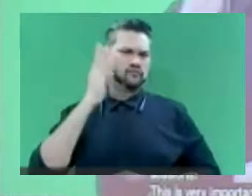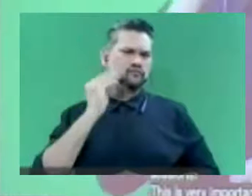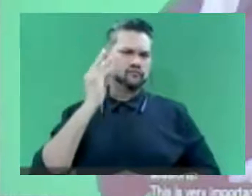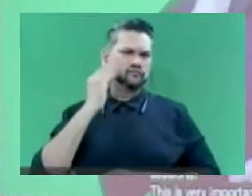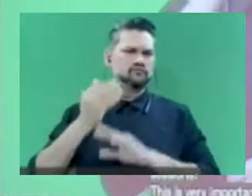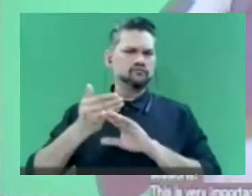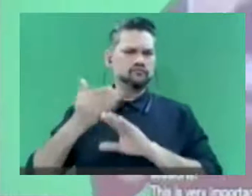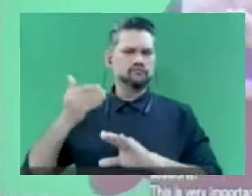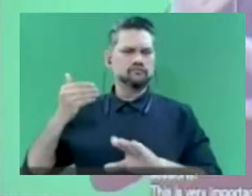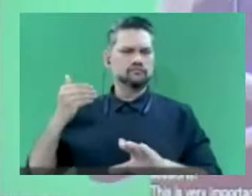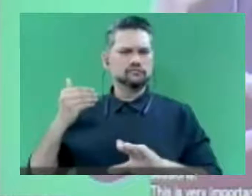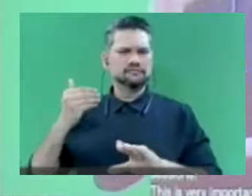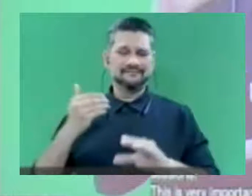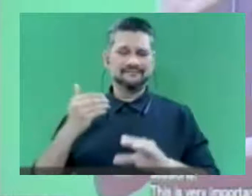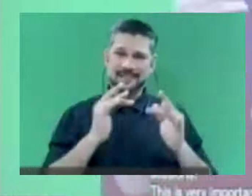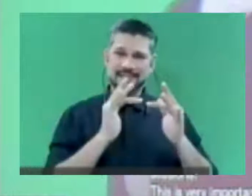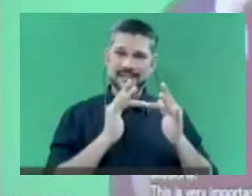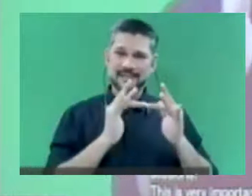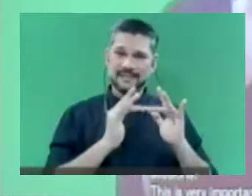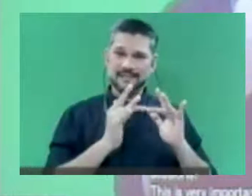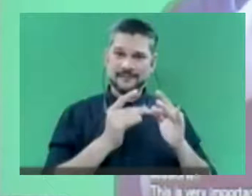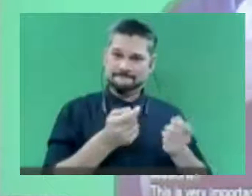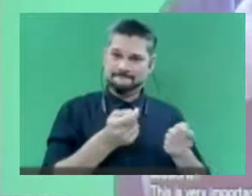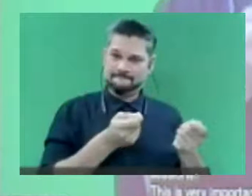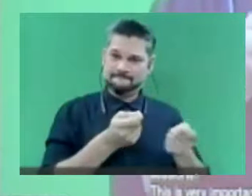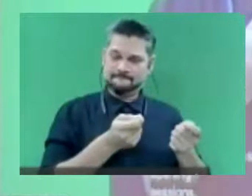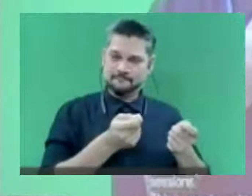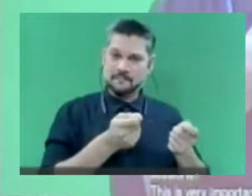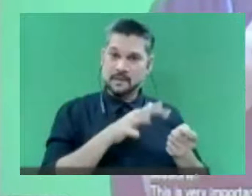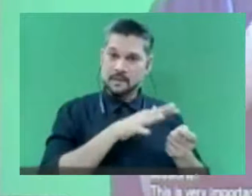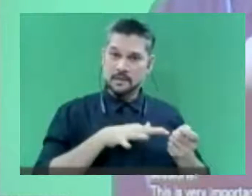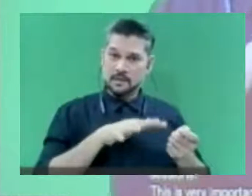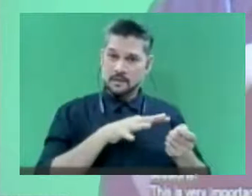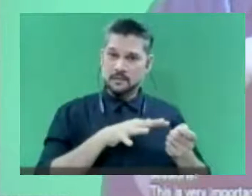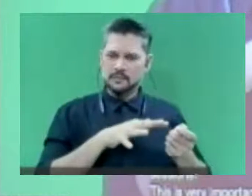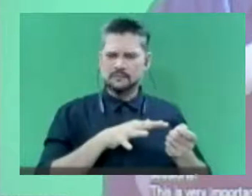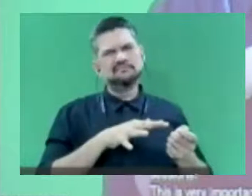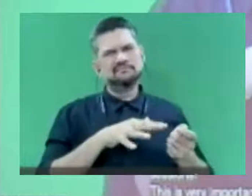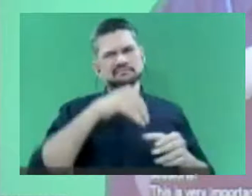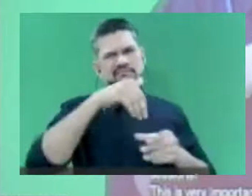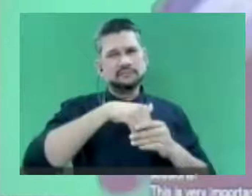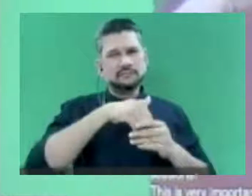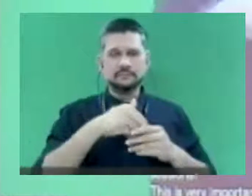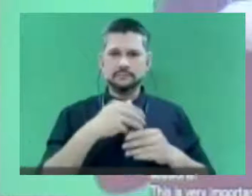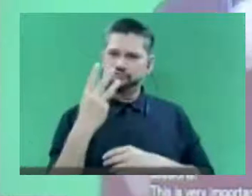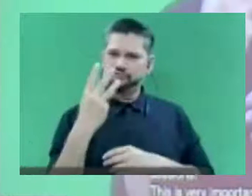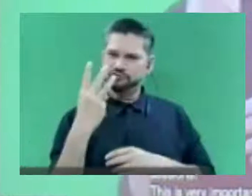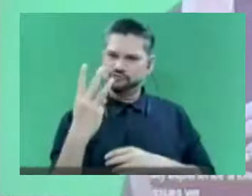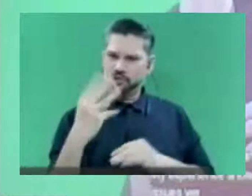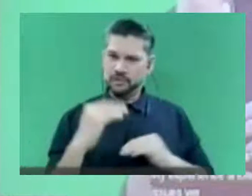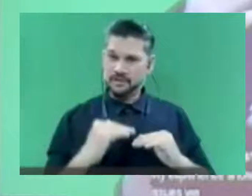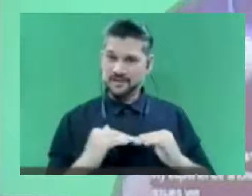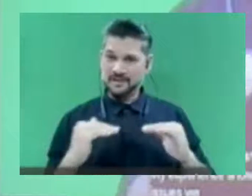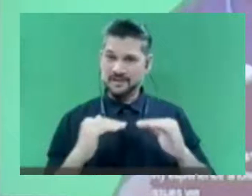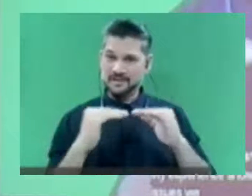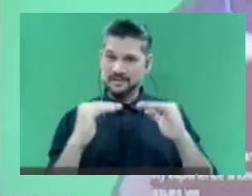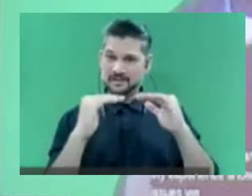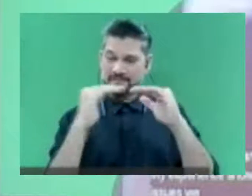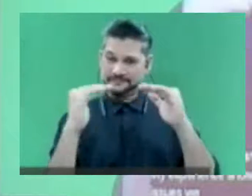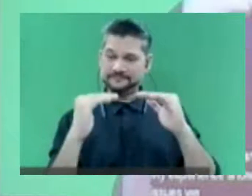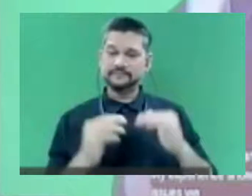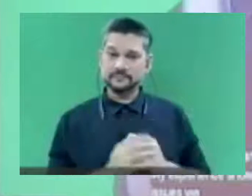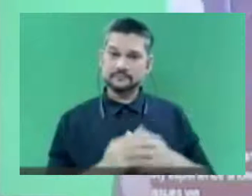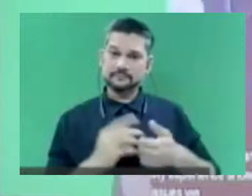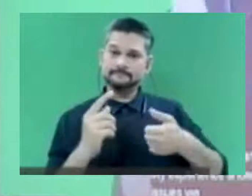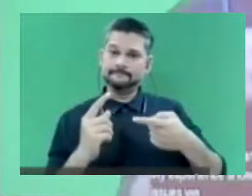have a 3-layer where we need to include the people with disabilities. First, we need to think about the